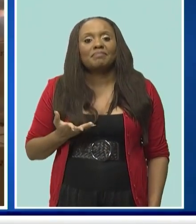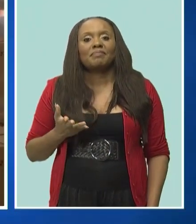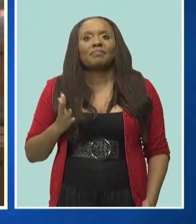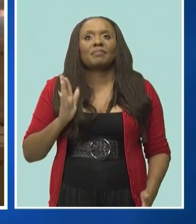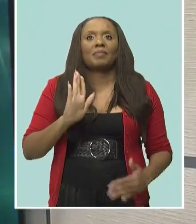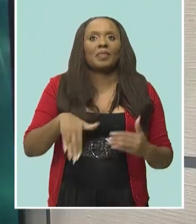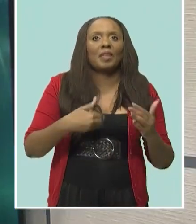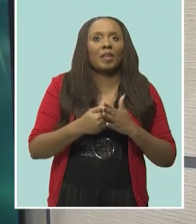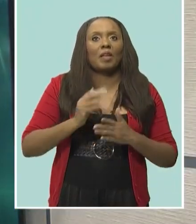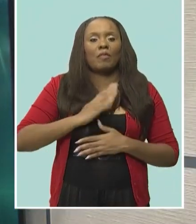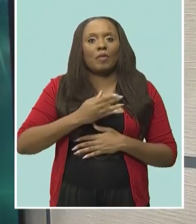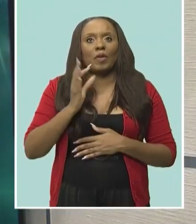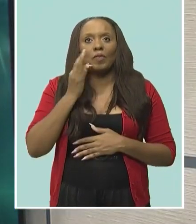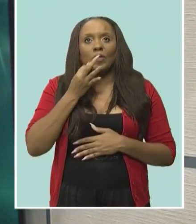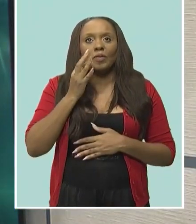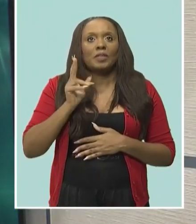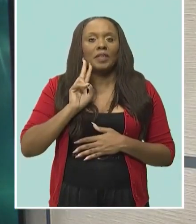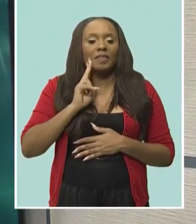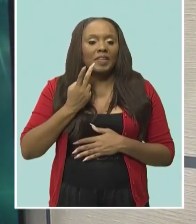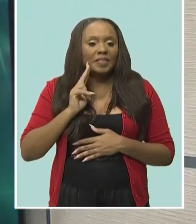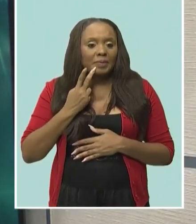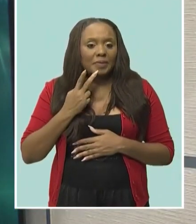local fruits and vegetables.